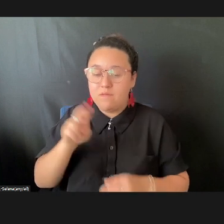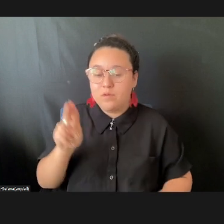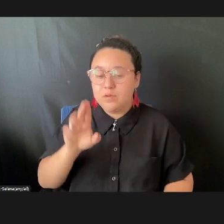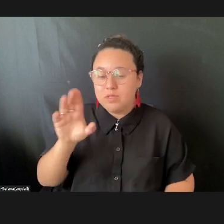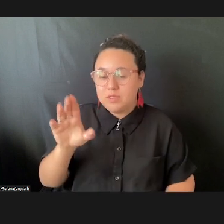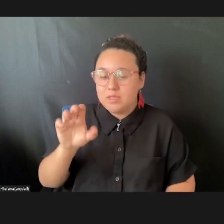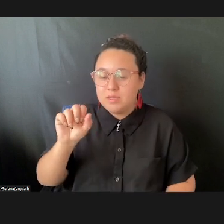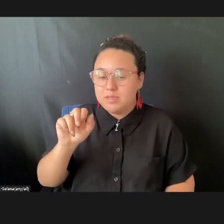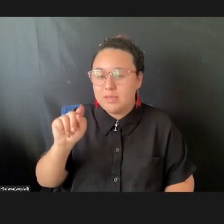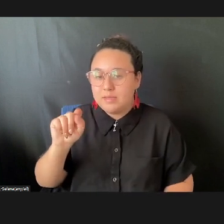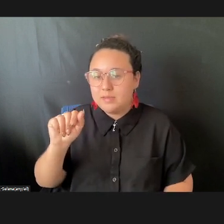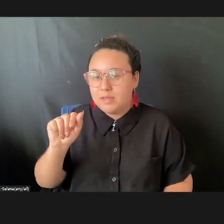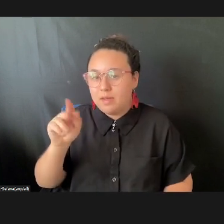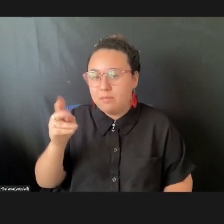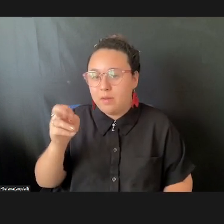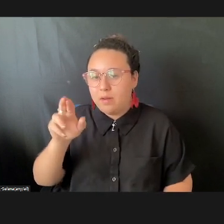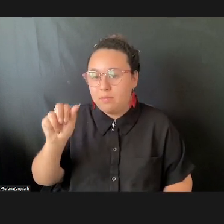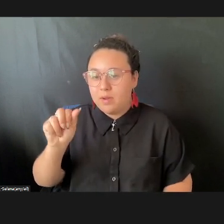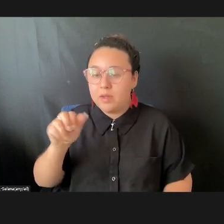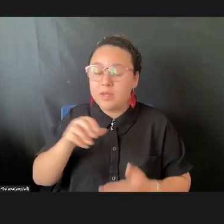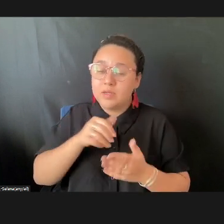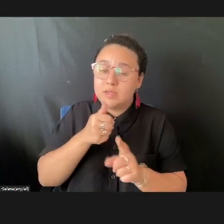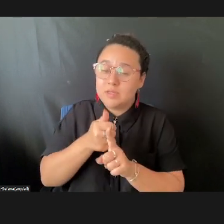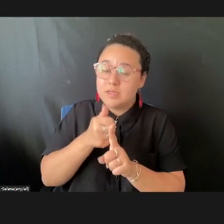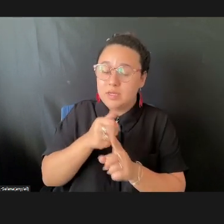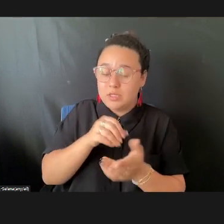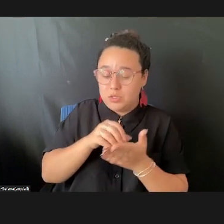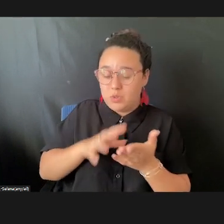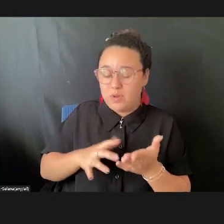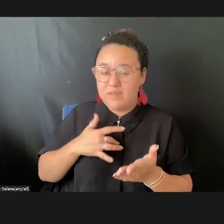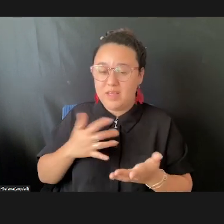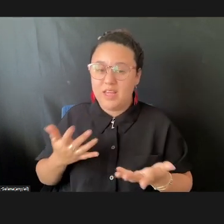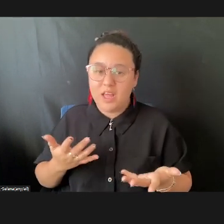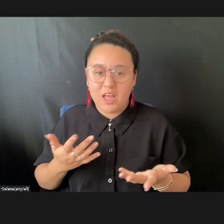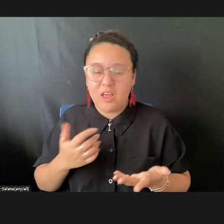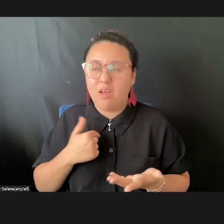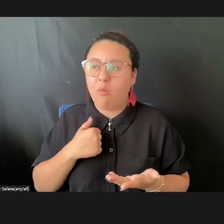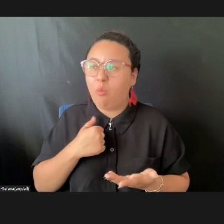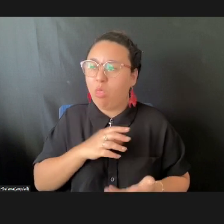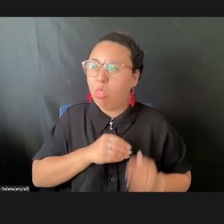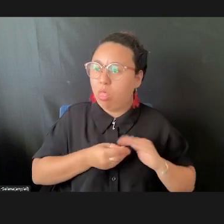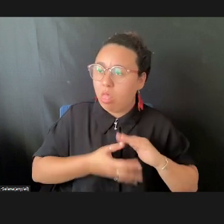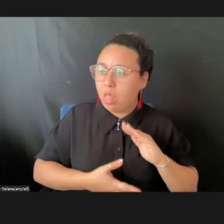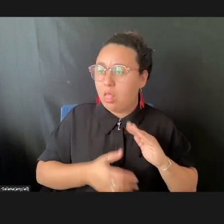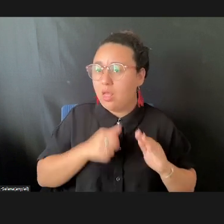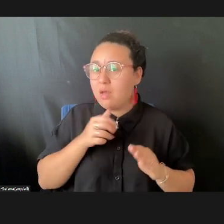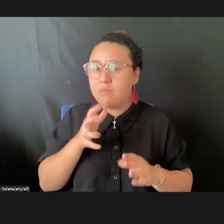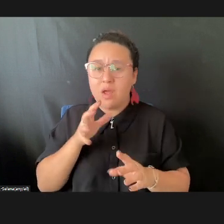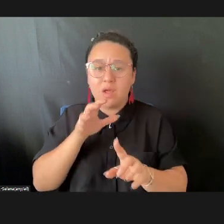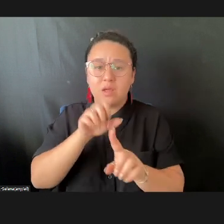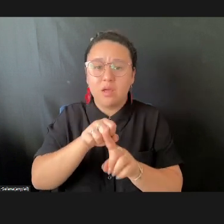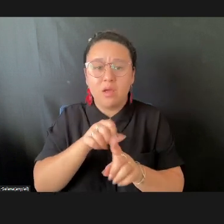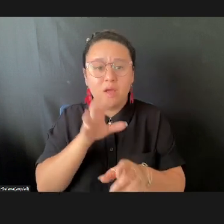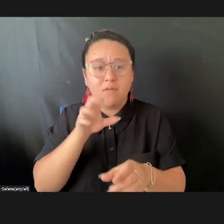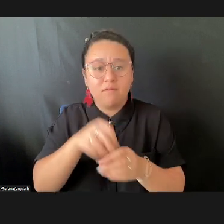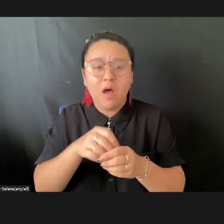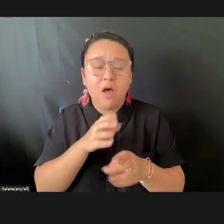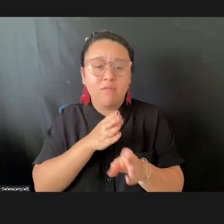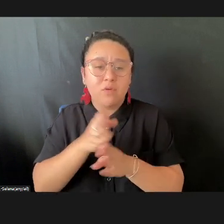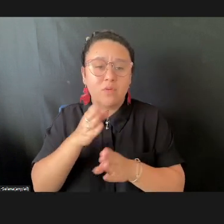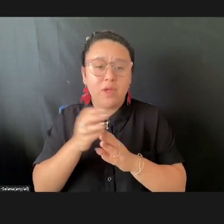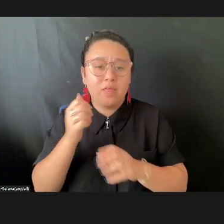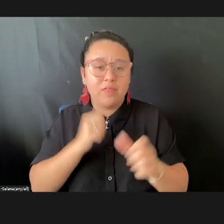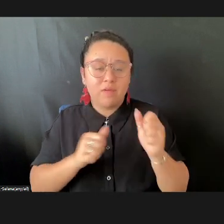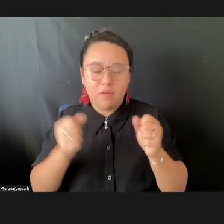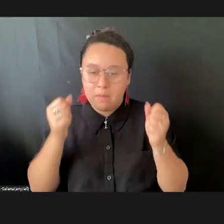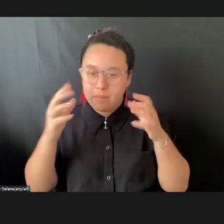a student, Diane was discouraged, actually, from pursuing a career in the theater by more than one of her professors. I'm sure